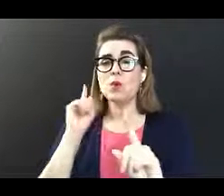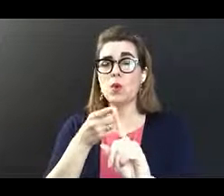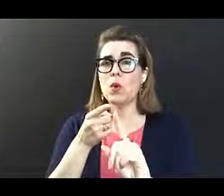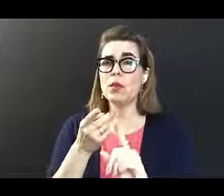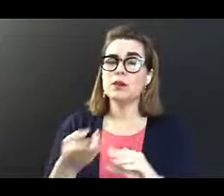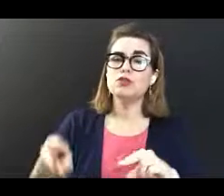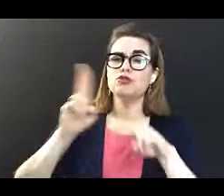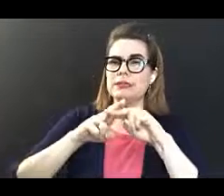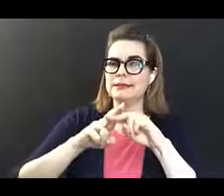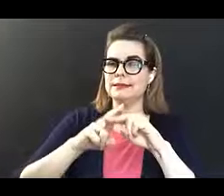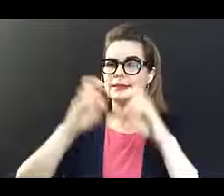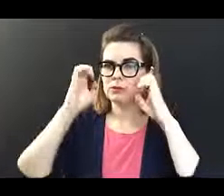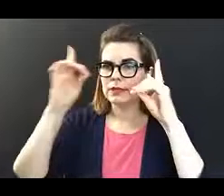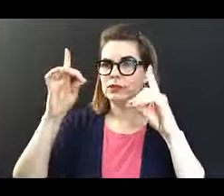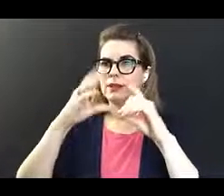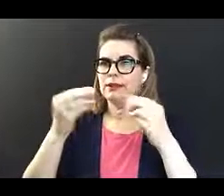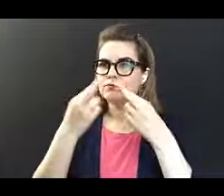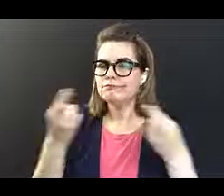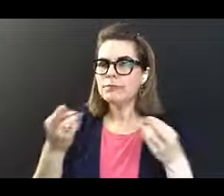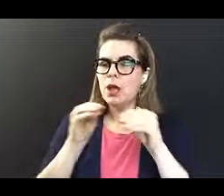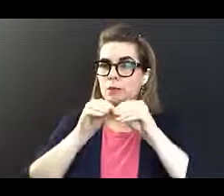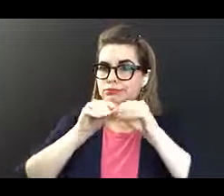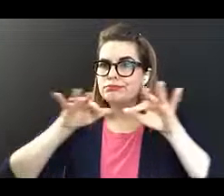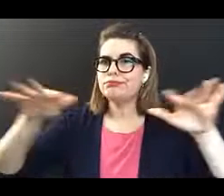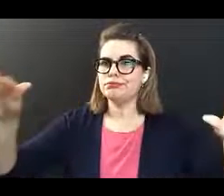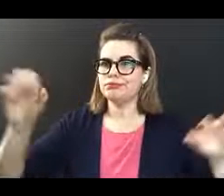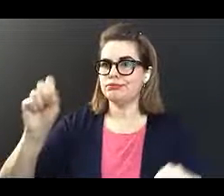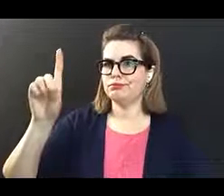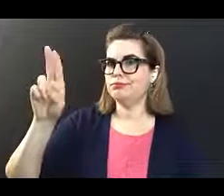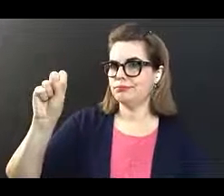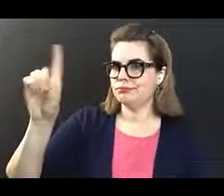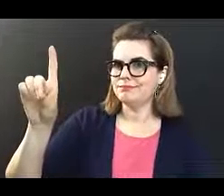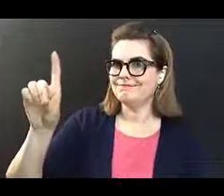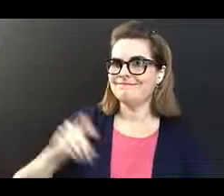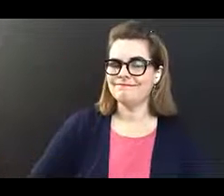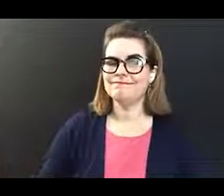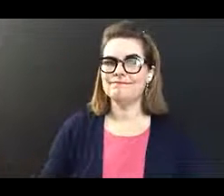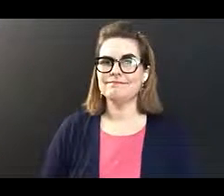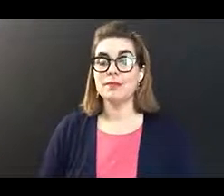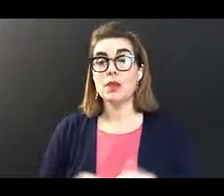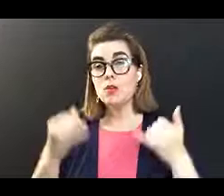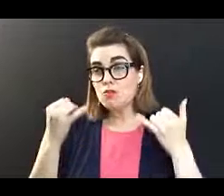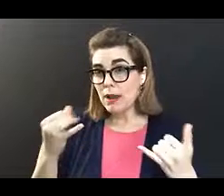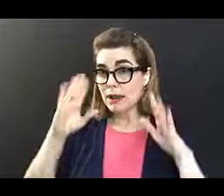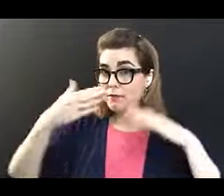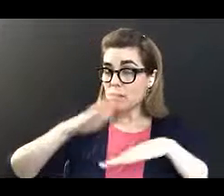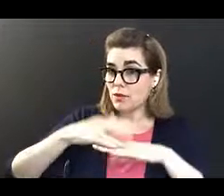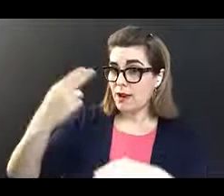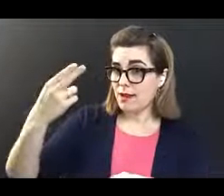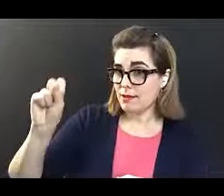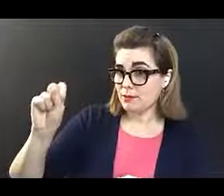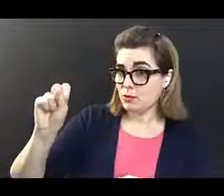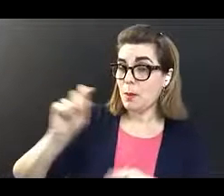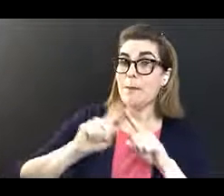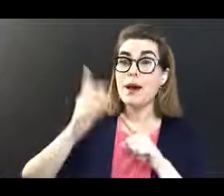throughout all the schools in the San Diego Unified School District. And right now we're on the high school level, but ultimately next year we hope to expand